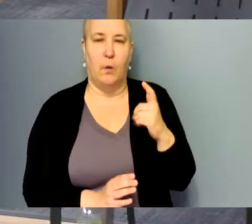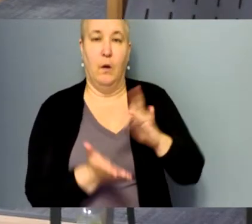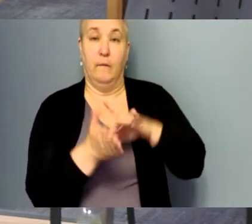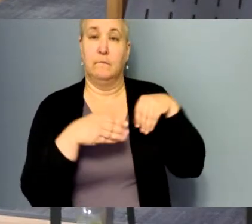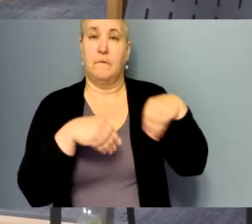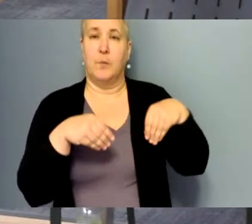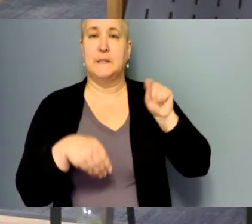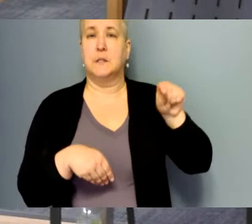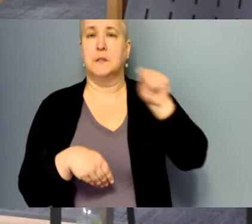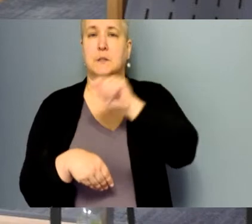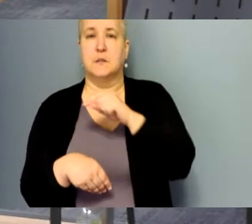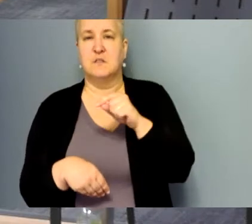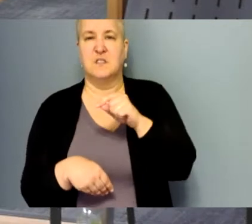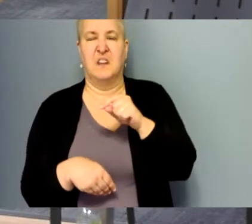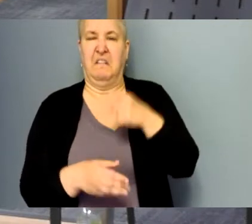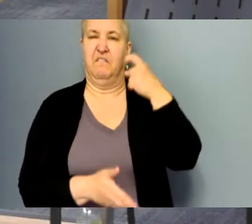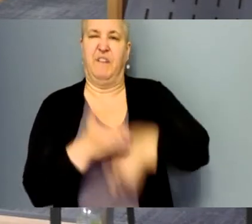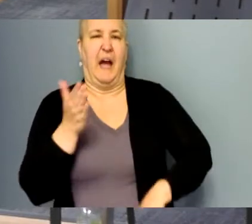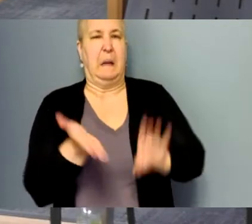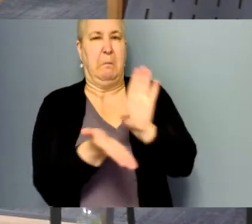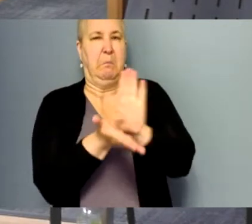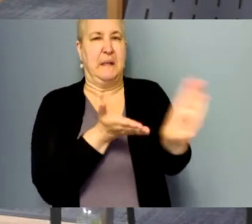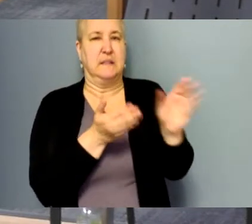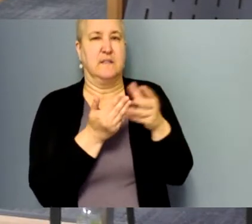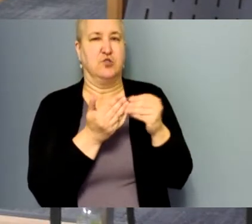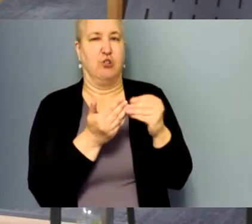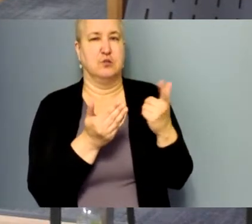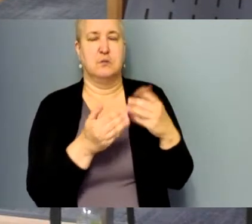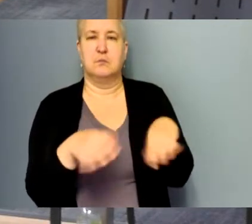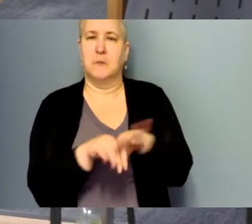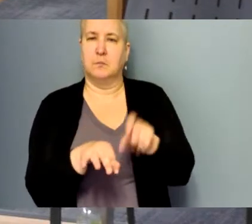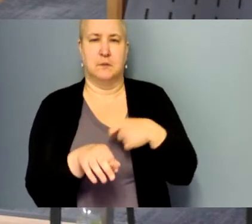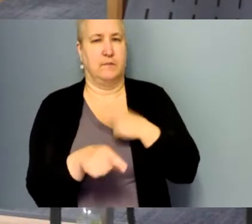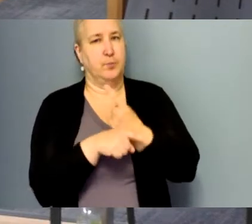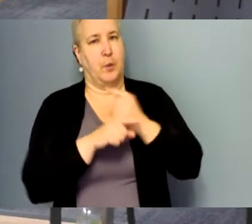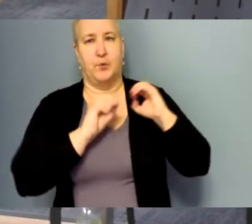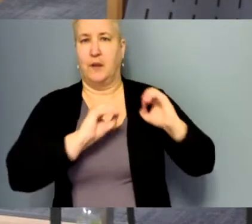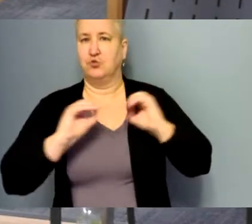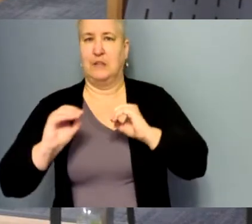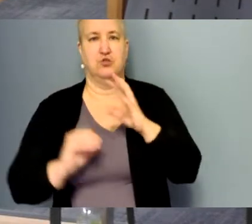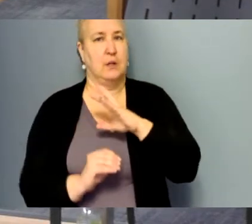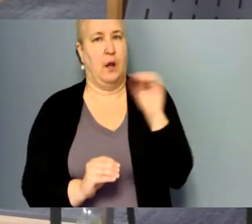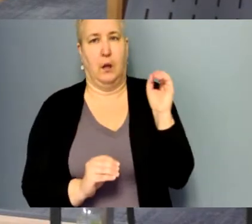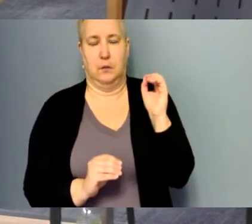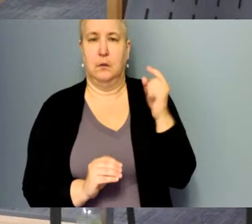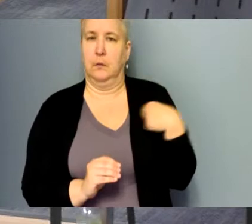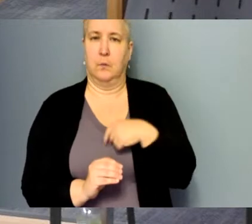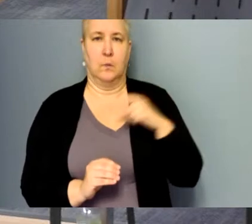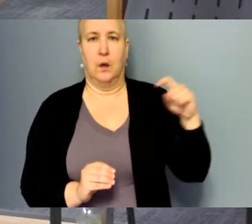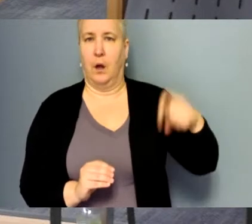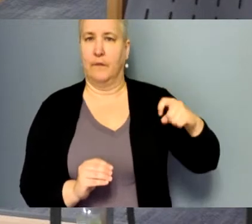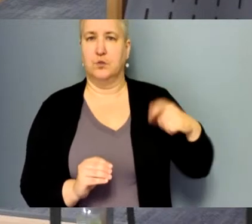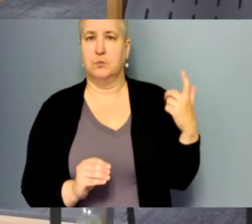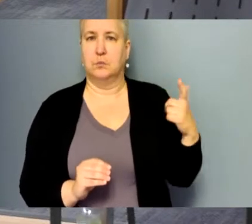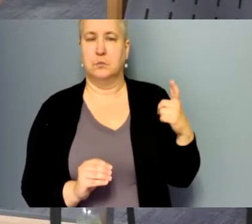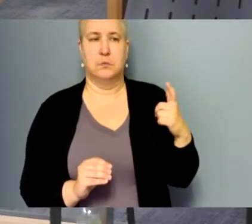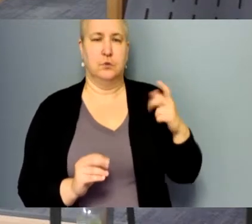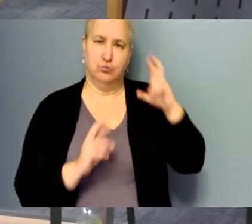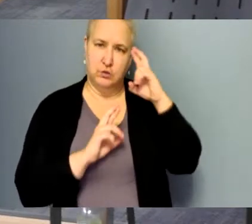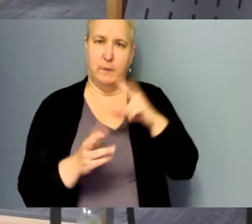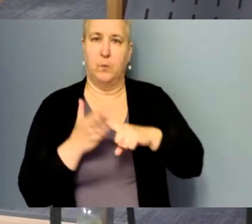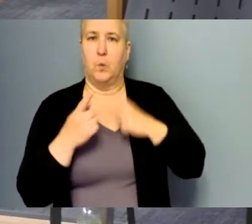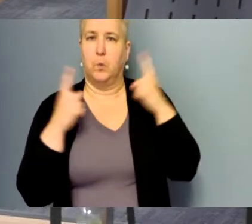have been fined billions of dollars. So we have to have proper education, and we have to respect what